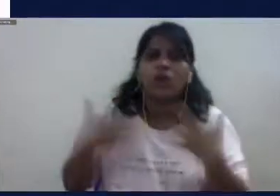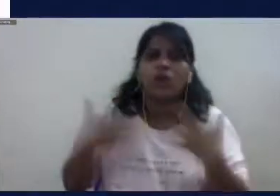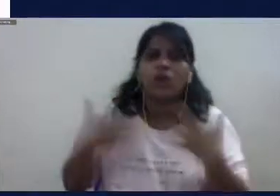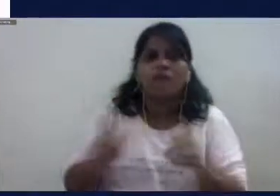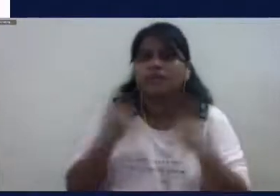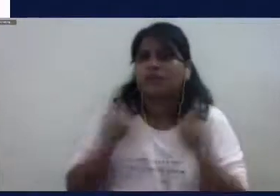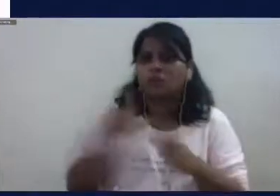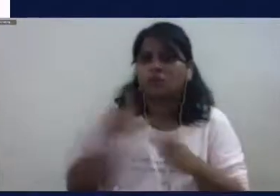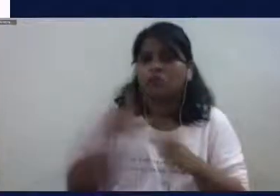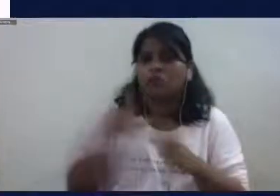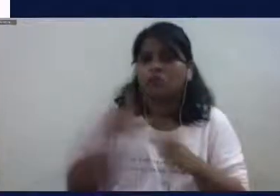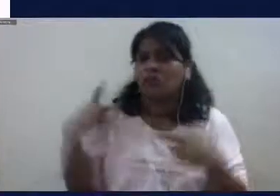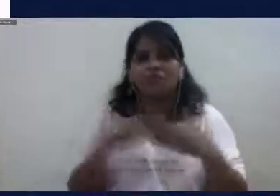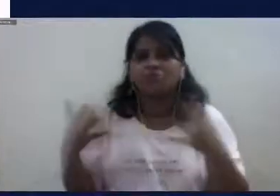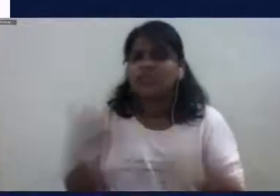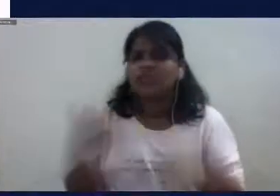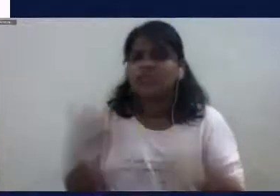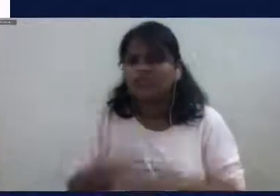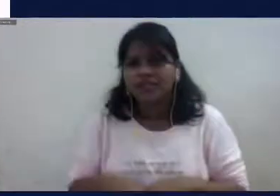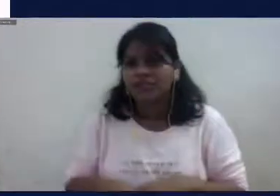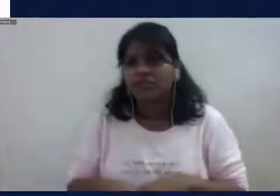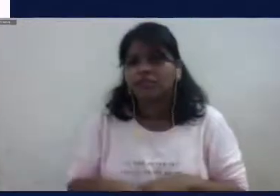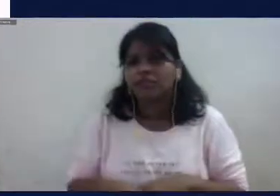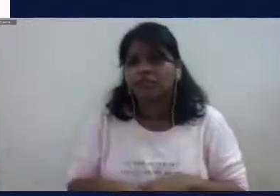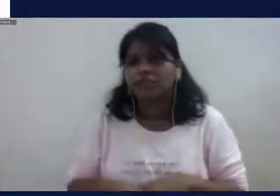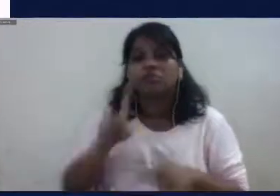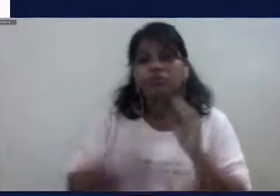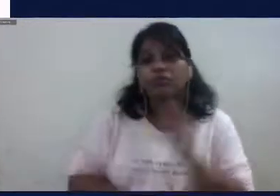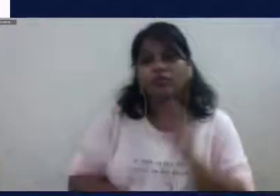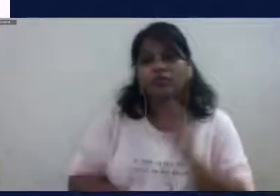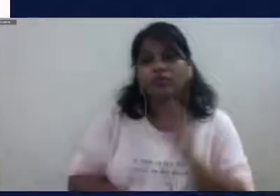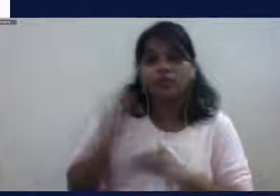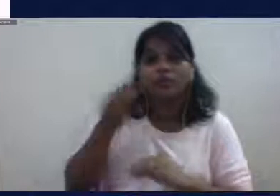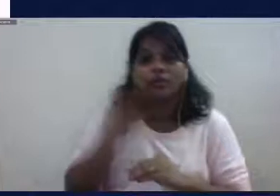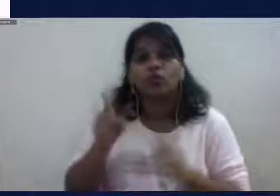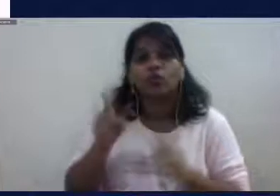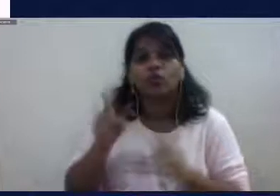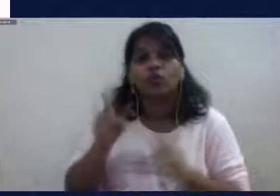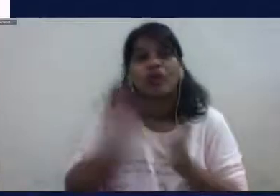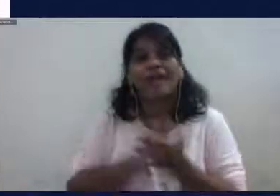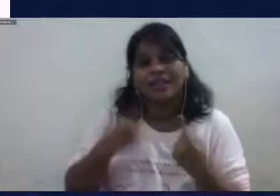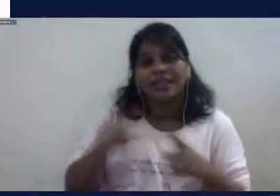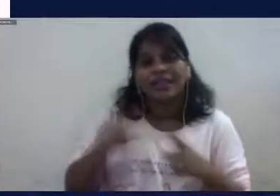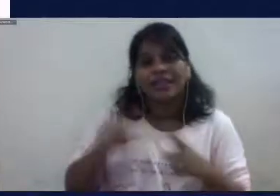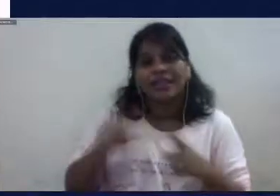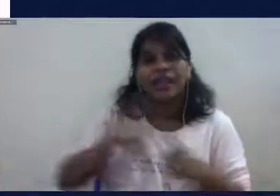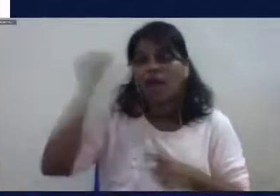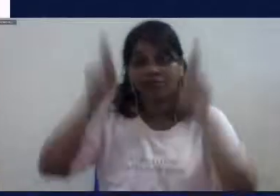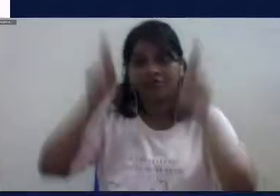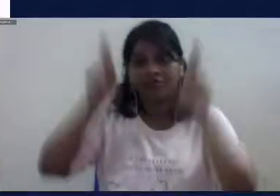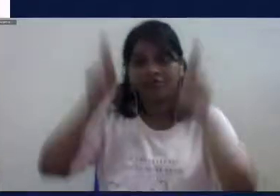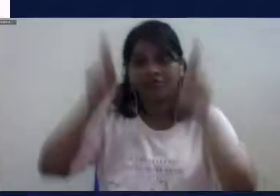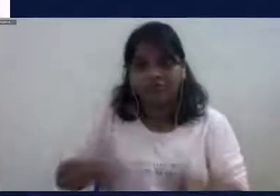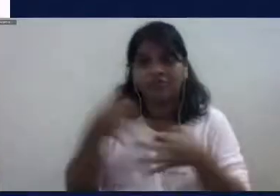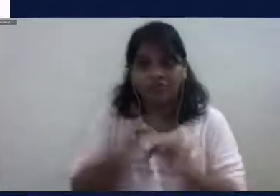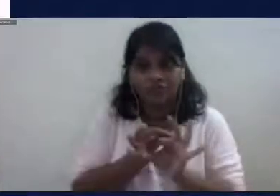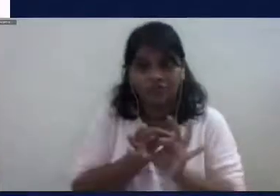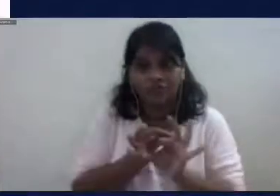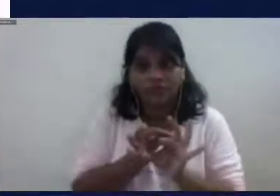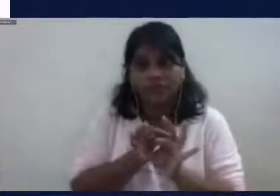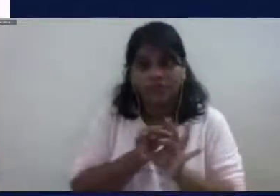a leader. But most important of all is to have the right kind of outcomes that we've set out to